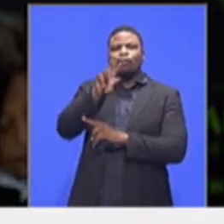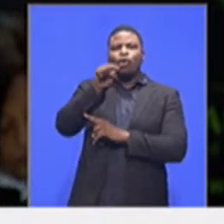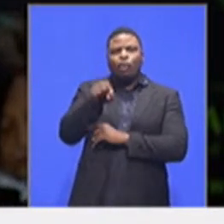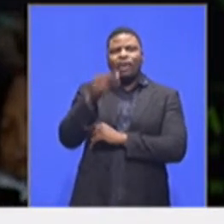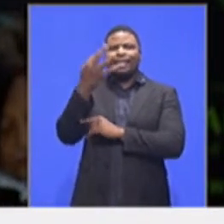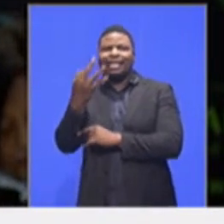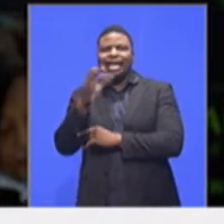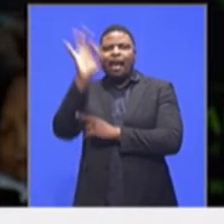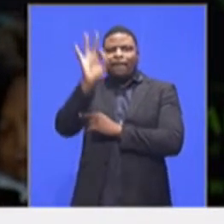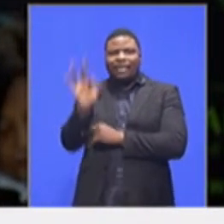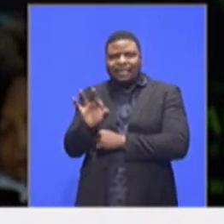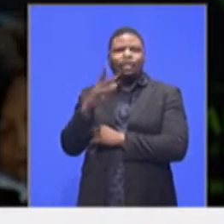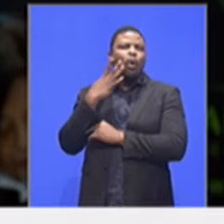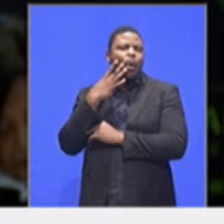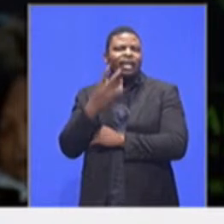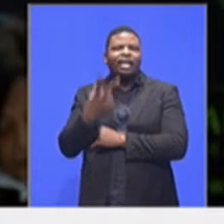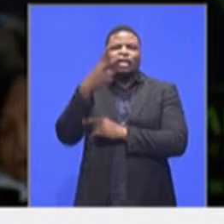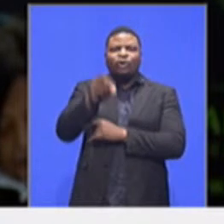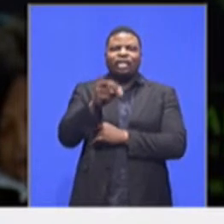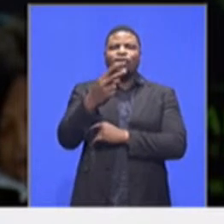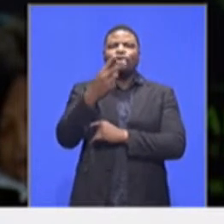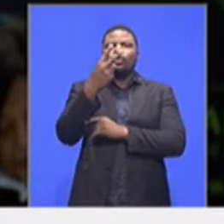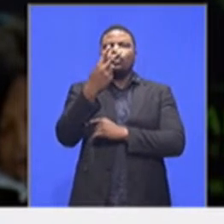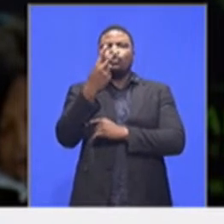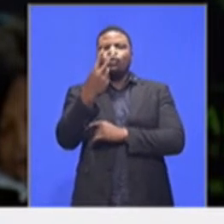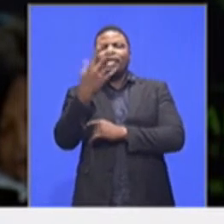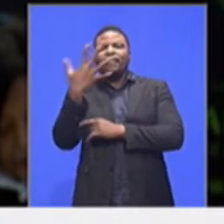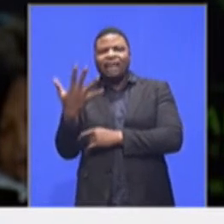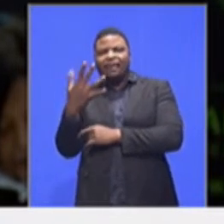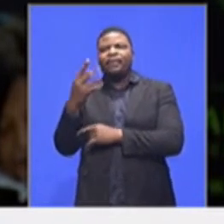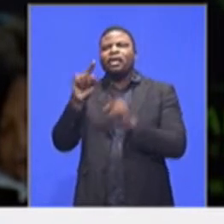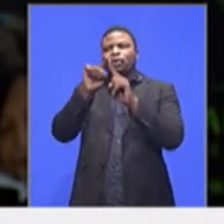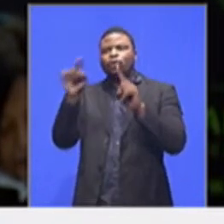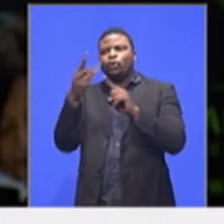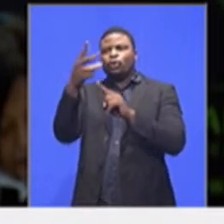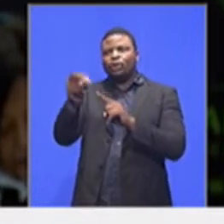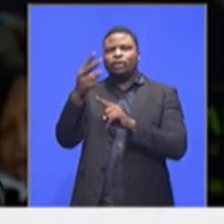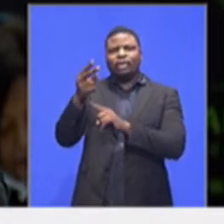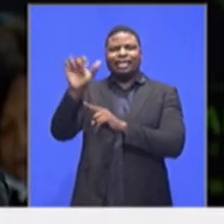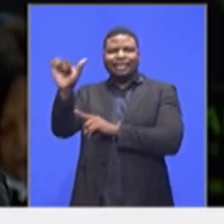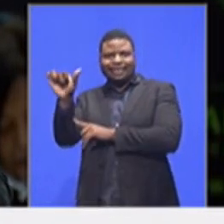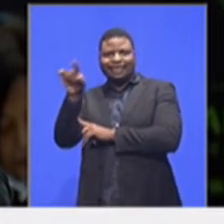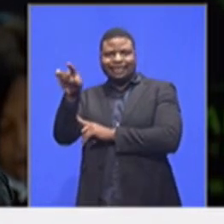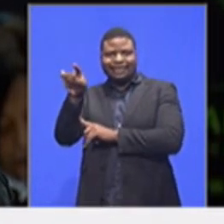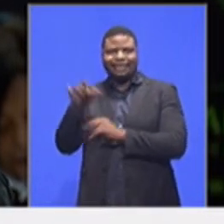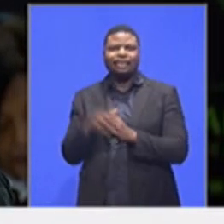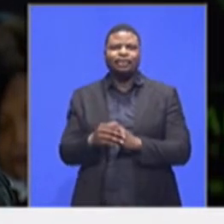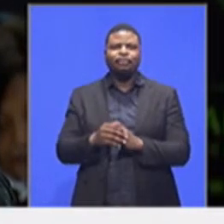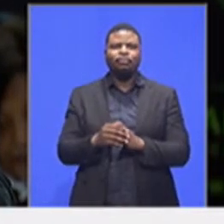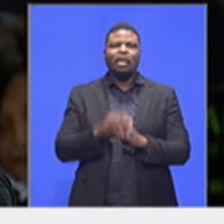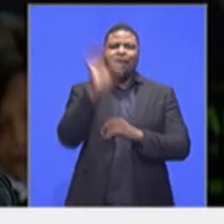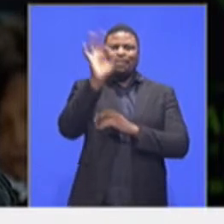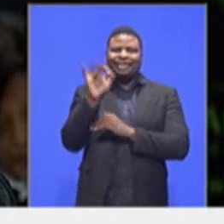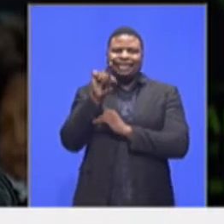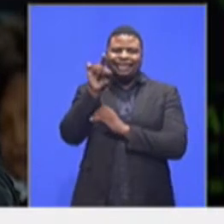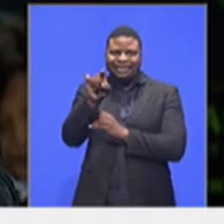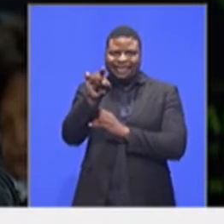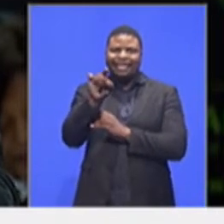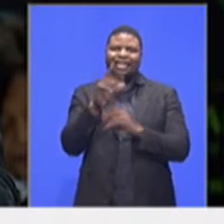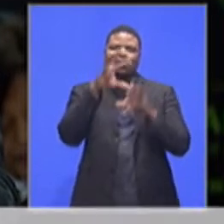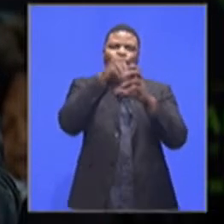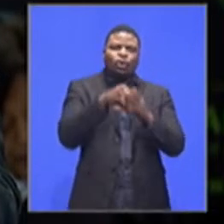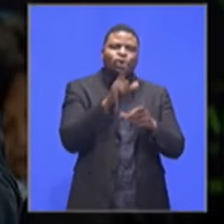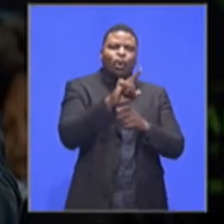in 2025-26. These figures include the impact of the partial takeover